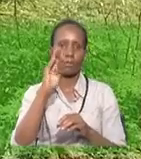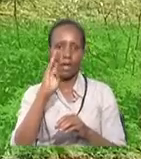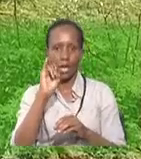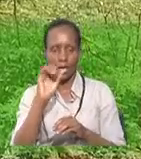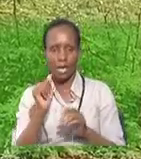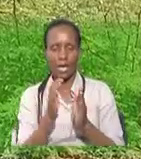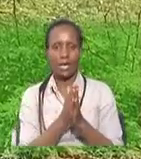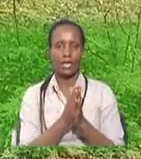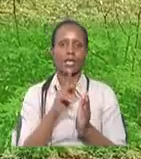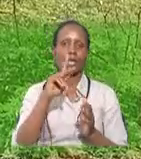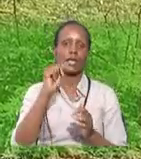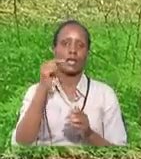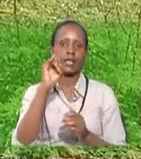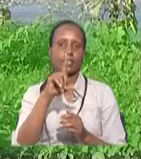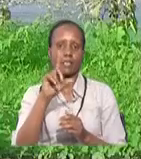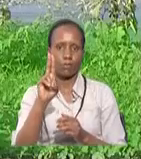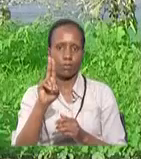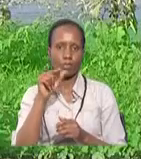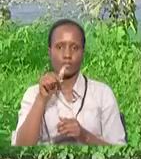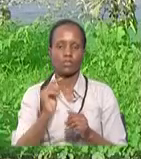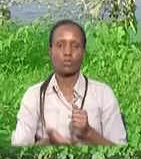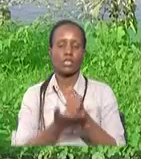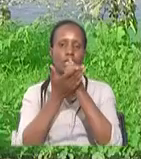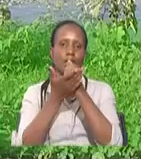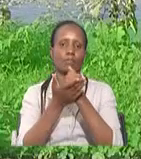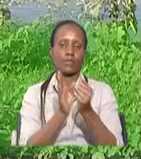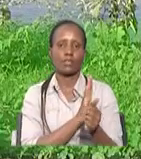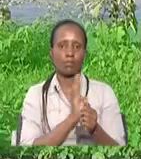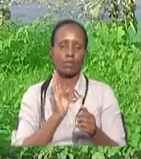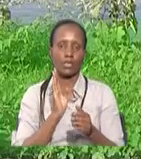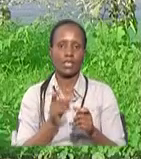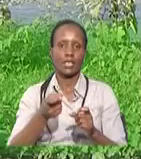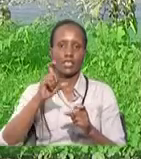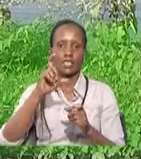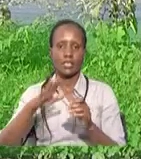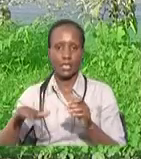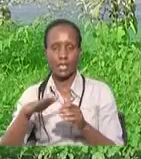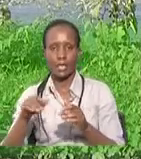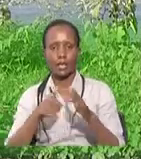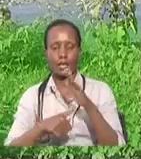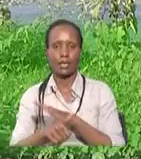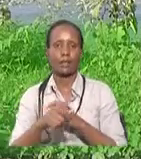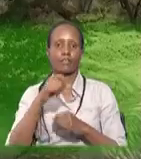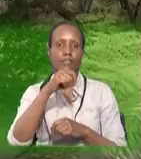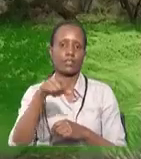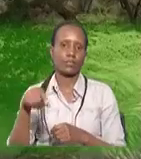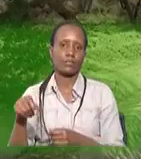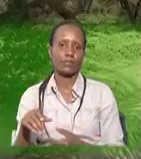Lokubai. This move will enhance the board's expansion efforts and thus increase area under